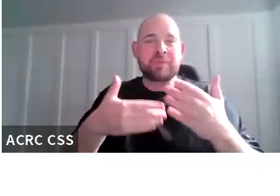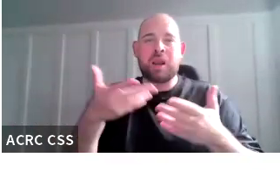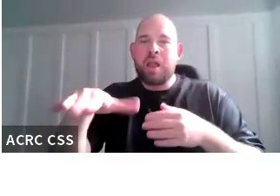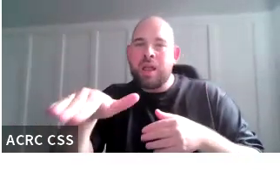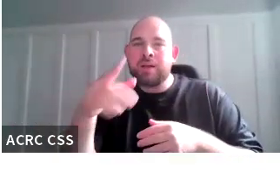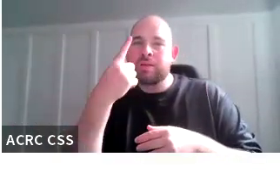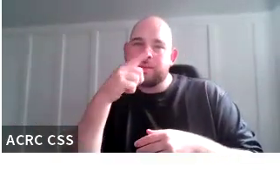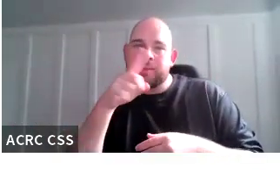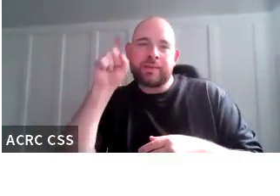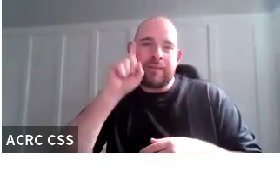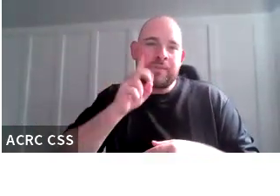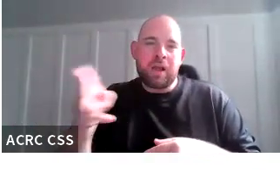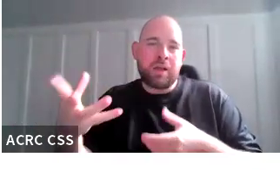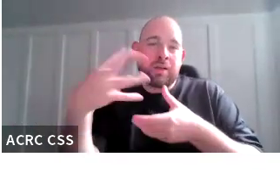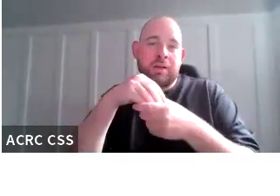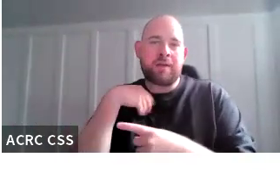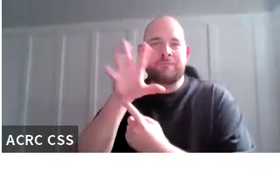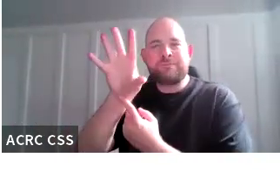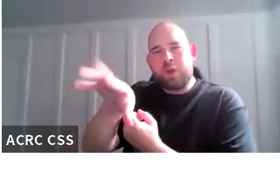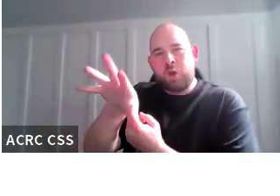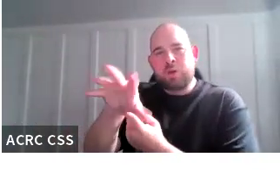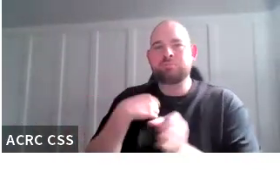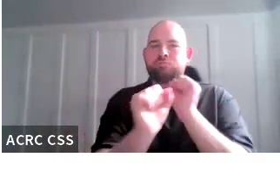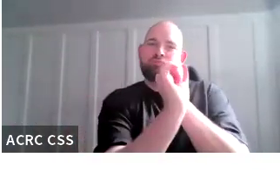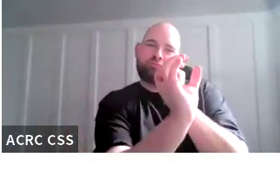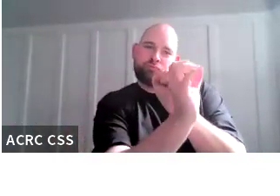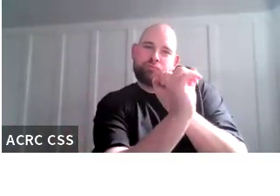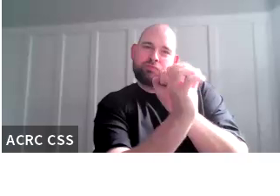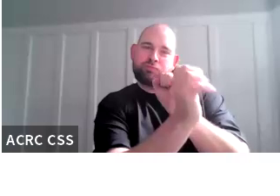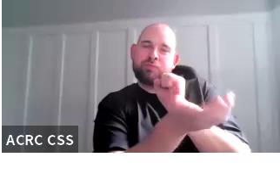they got a grant to